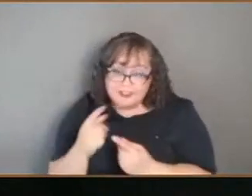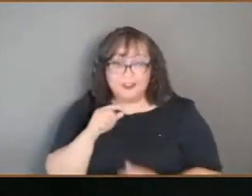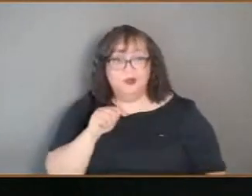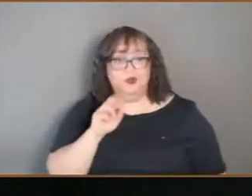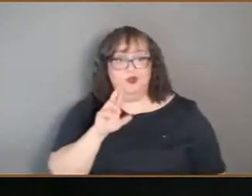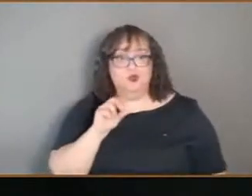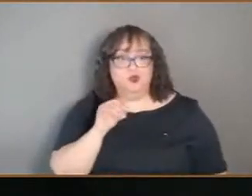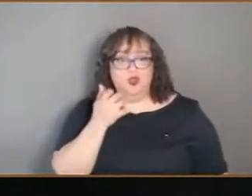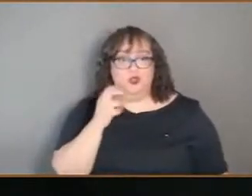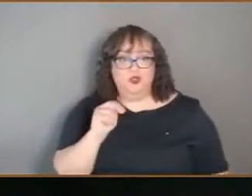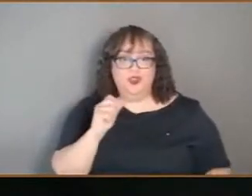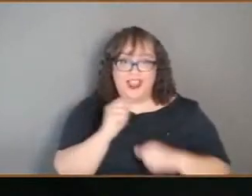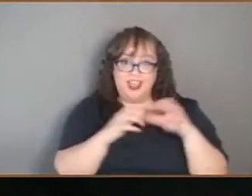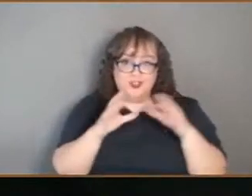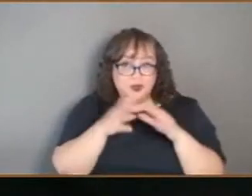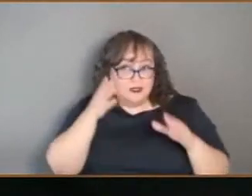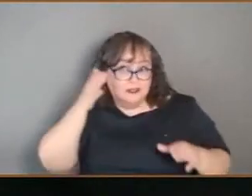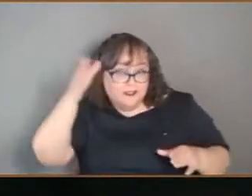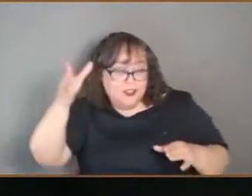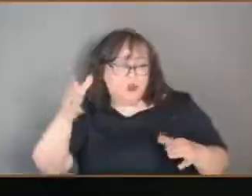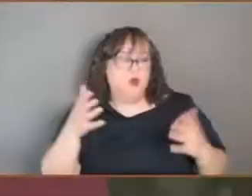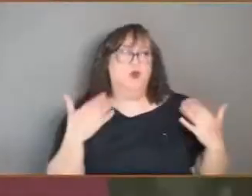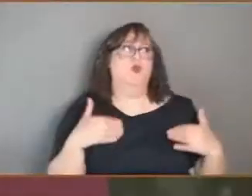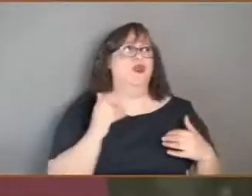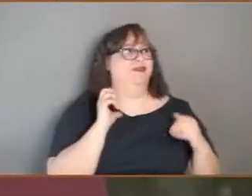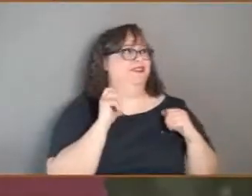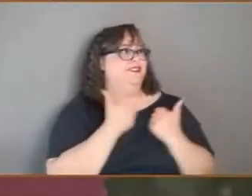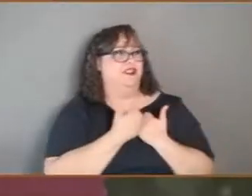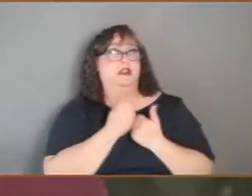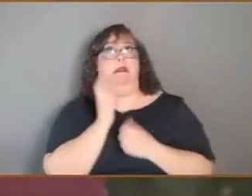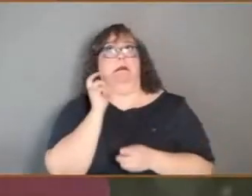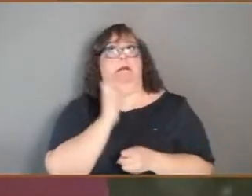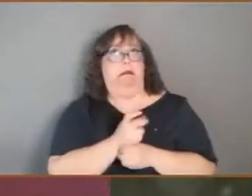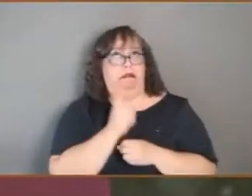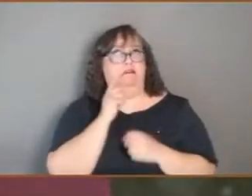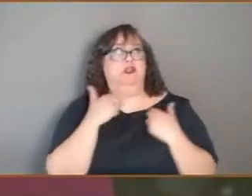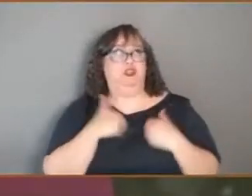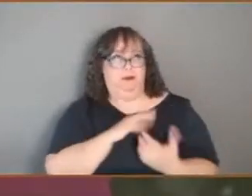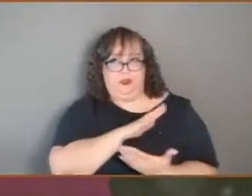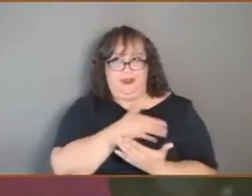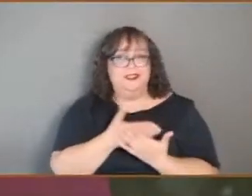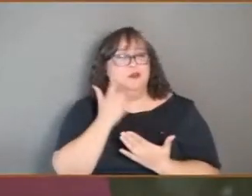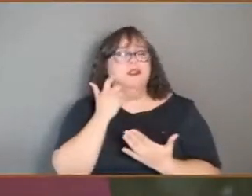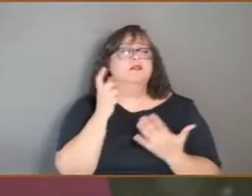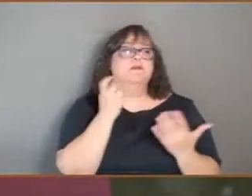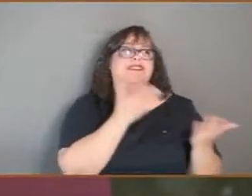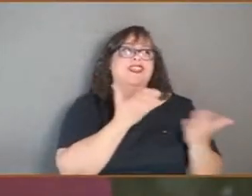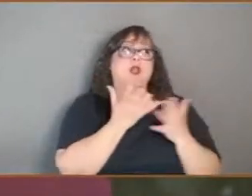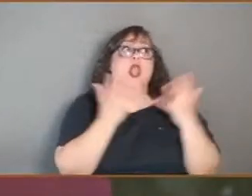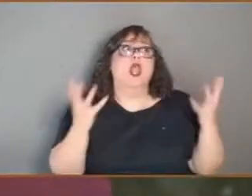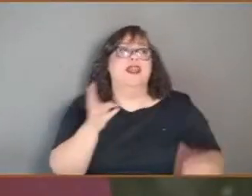It's really far out there. For humans to get there, you have to carry a lot of water. NASA's